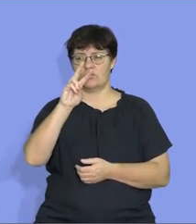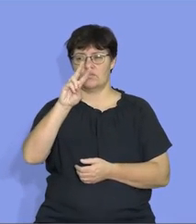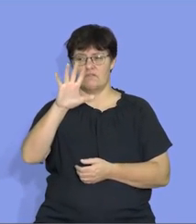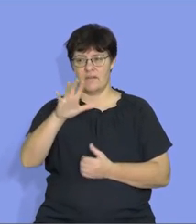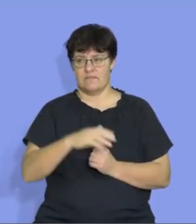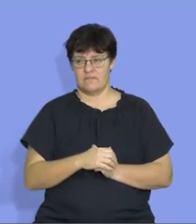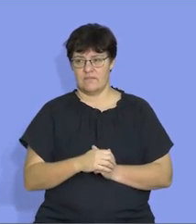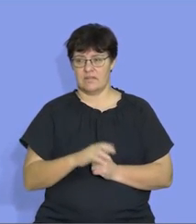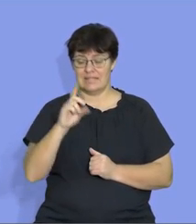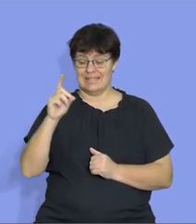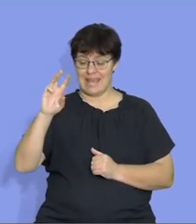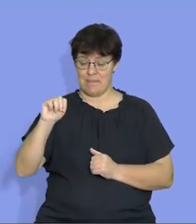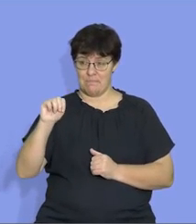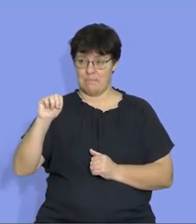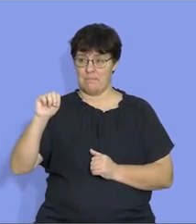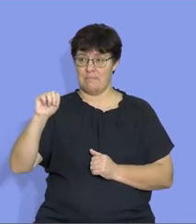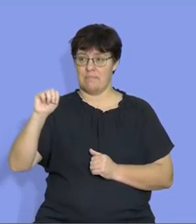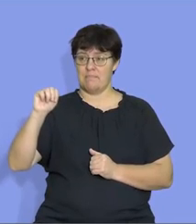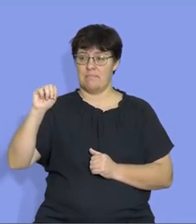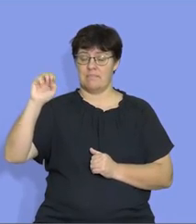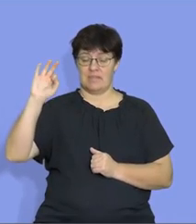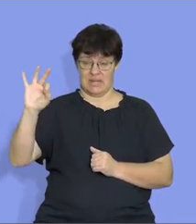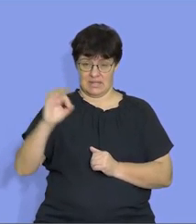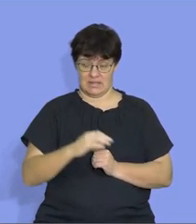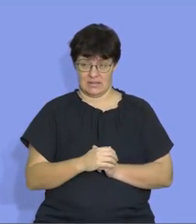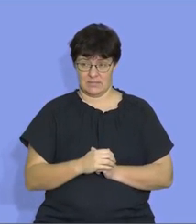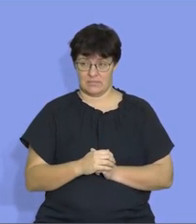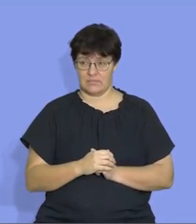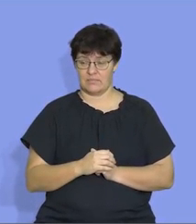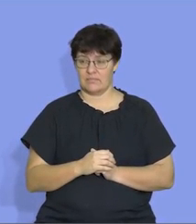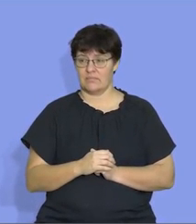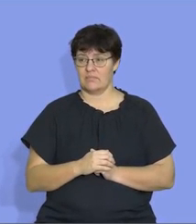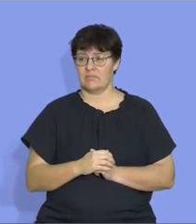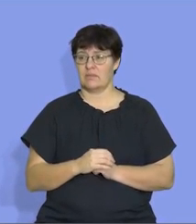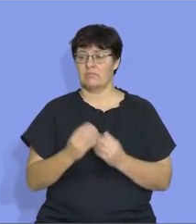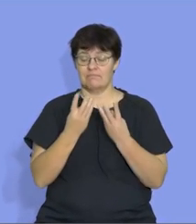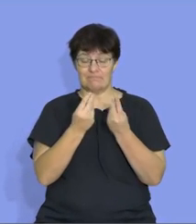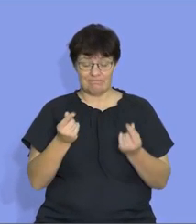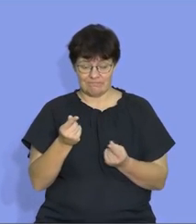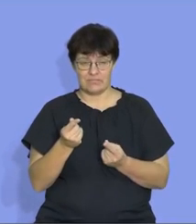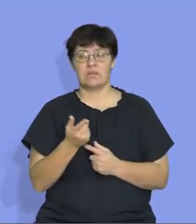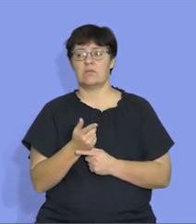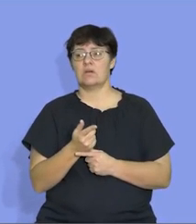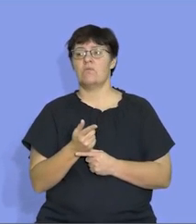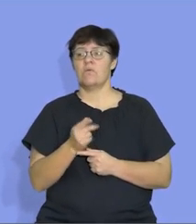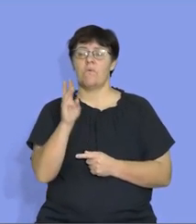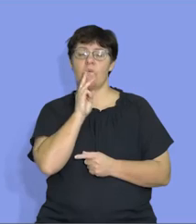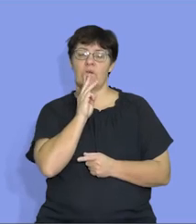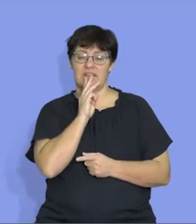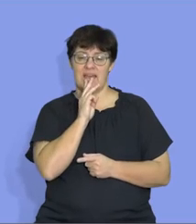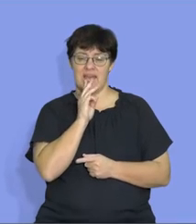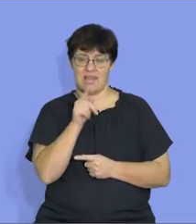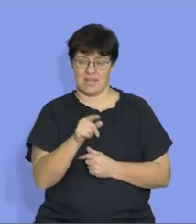0.025 cubic decimeters. That's the volume. Okay, it's diluted with distilled water to